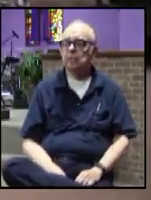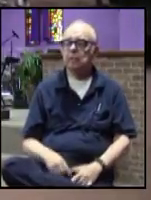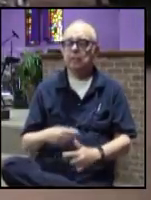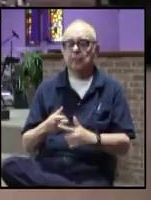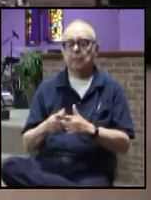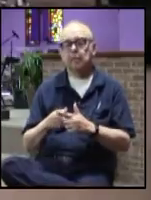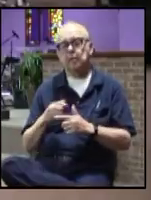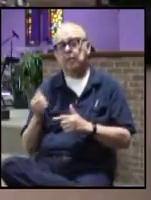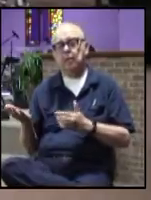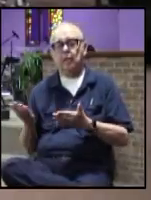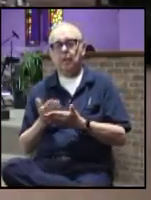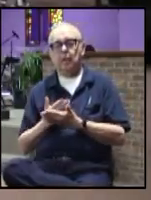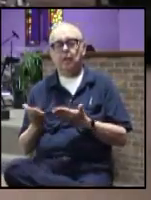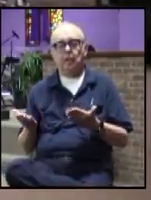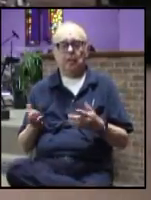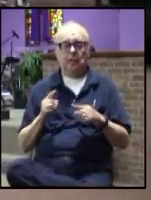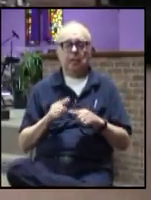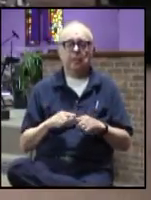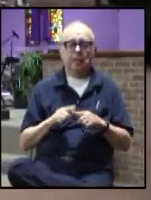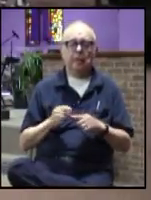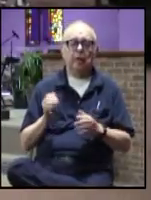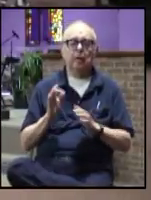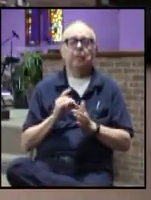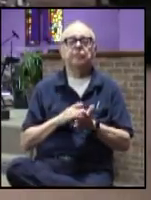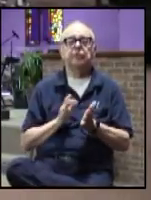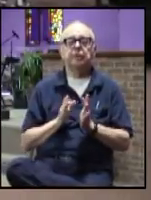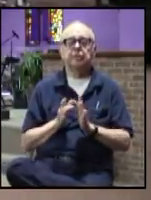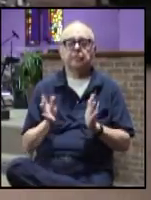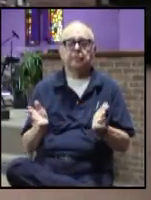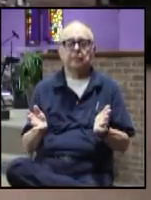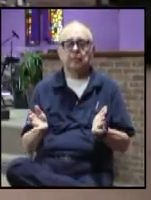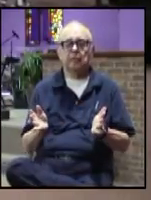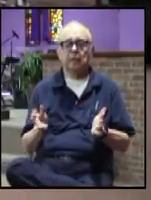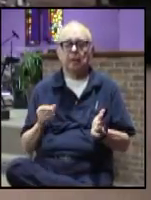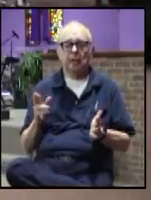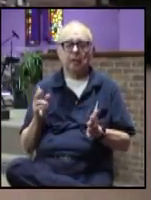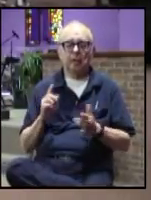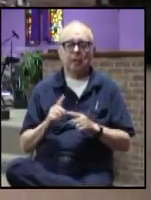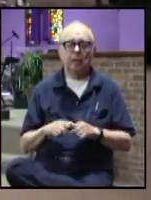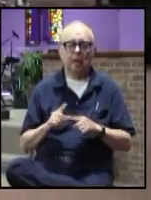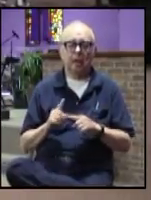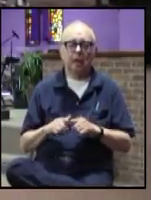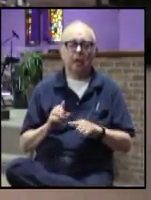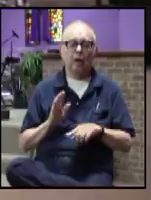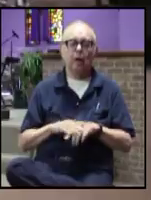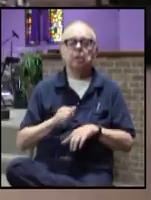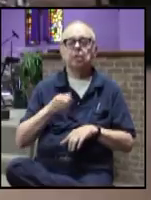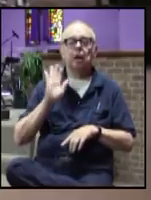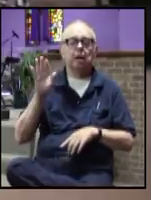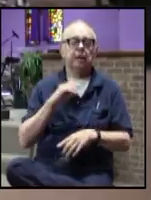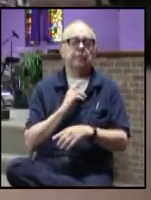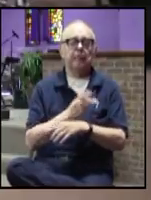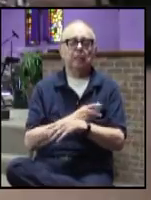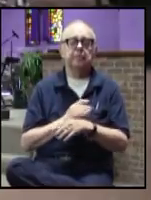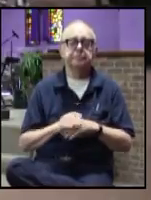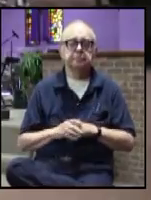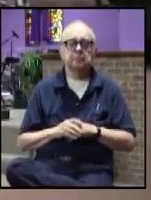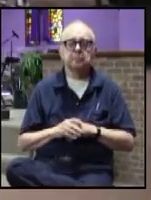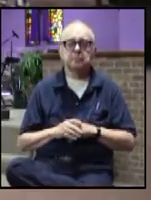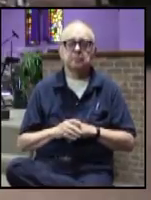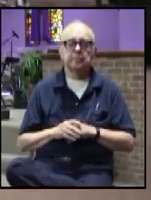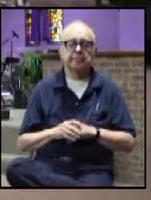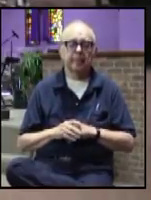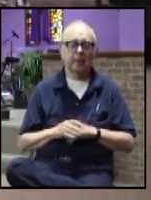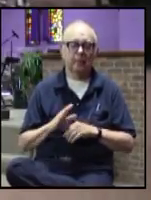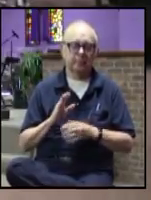And then another is, I depend on the power of Jesus, or I depend on God's power. Okay?